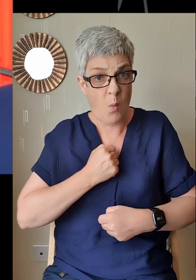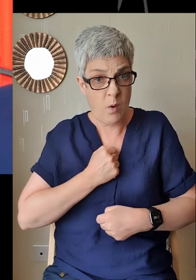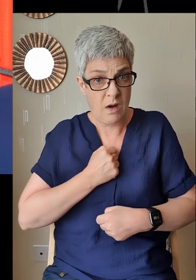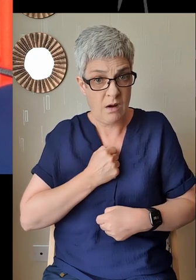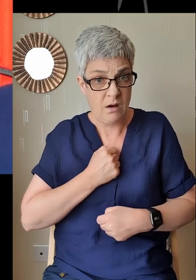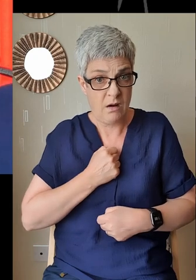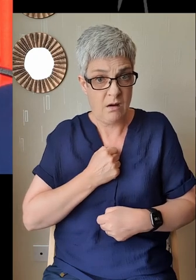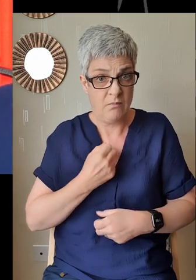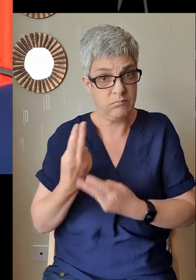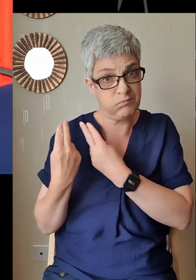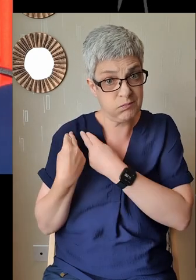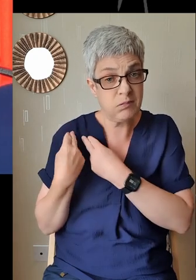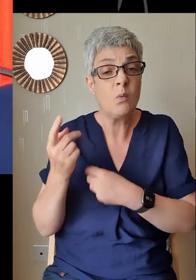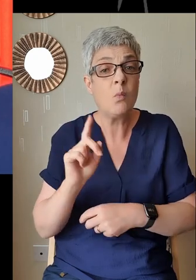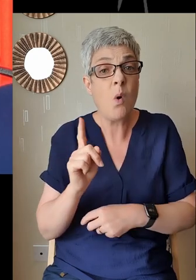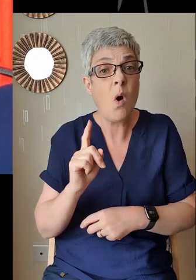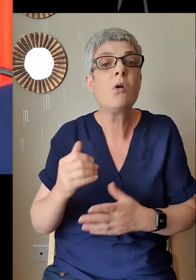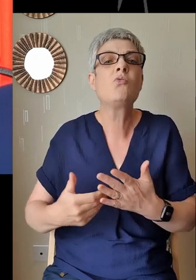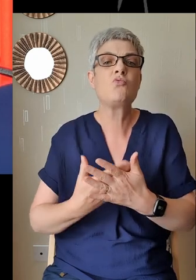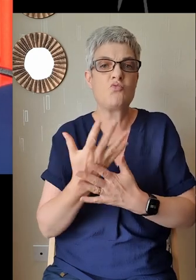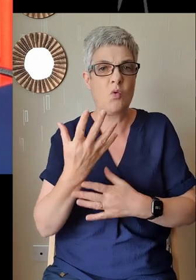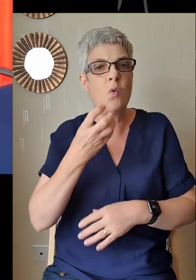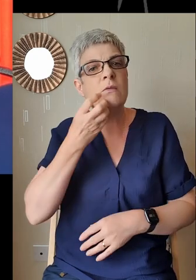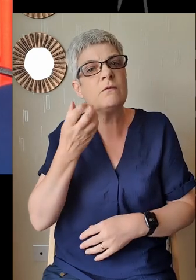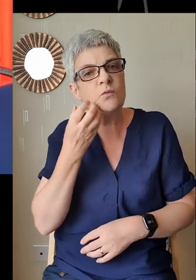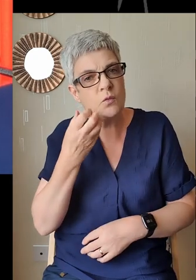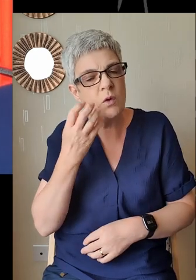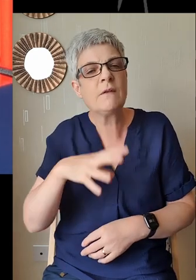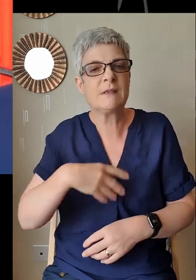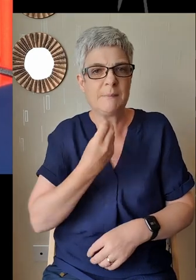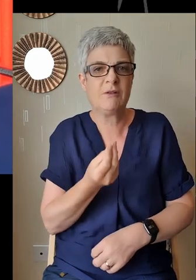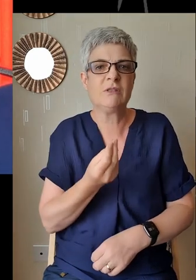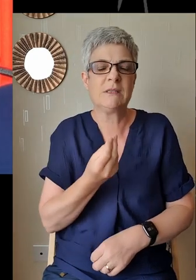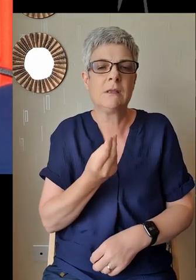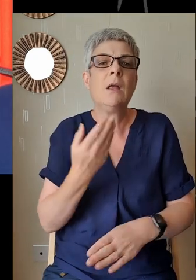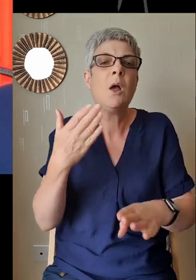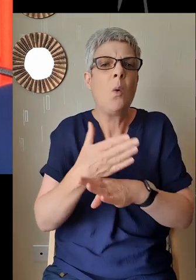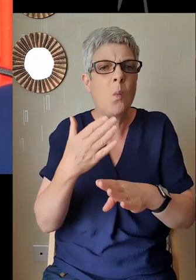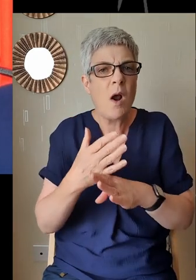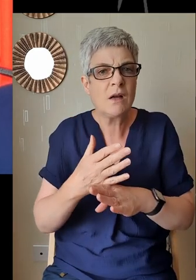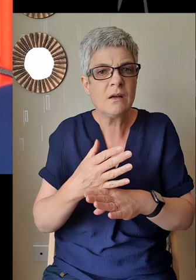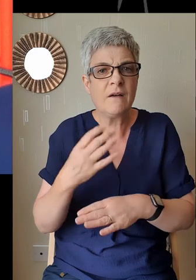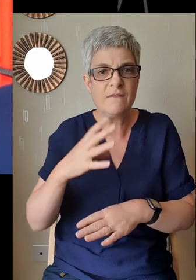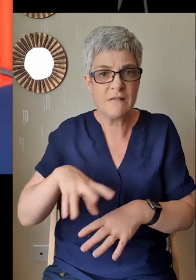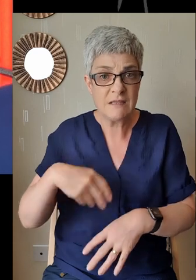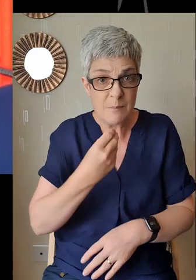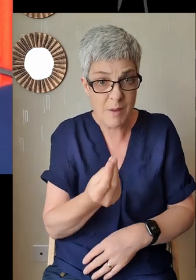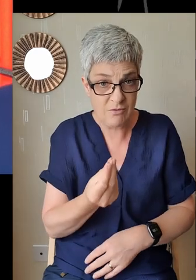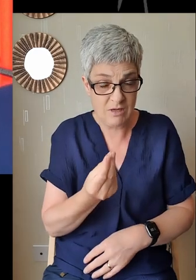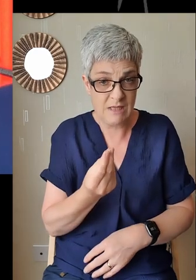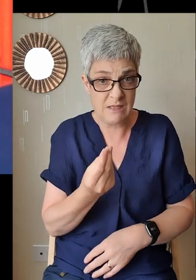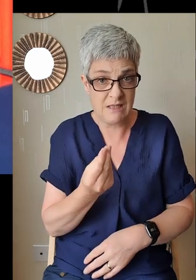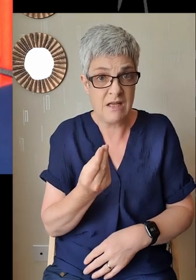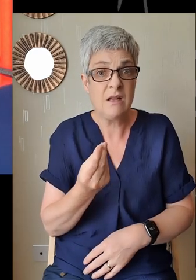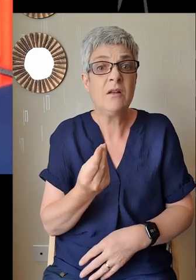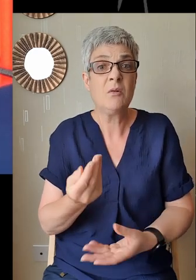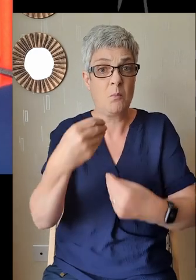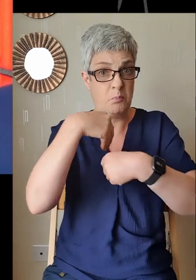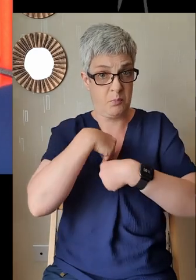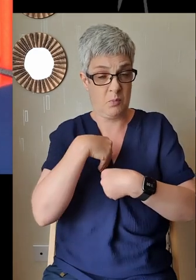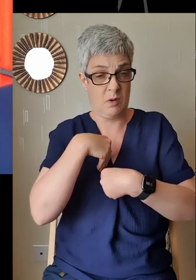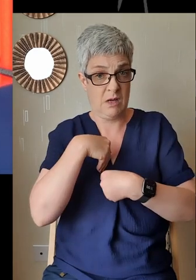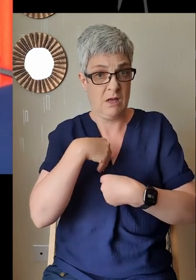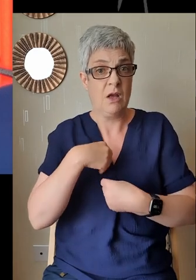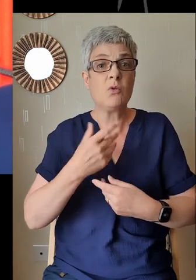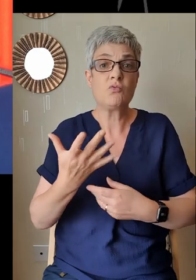and 23. It is the work of the Spirit to grow that life of Christ in us.